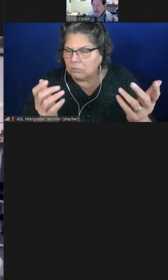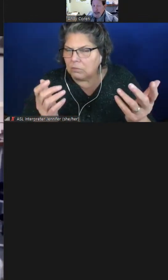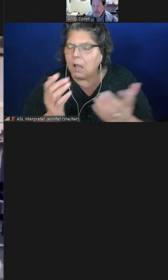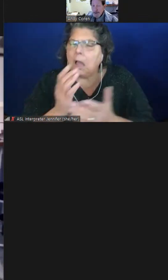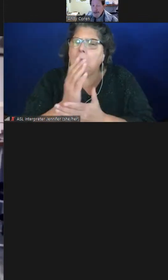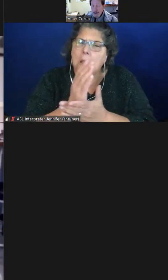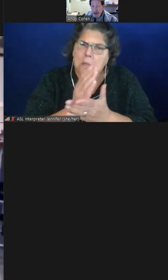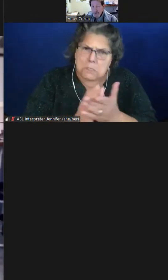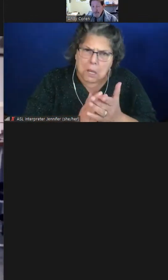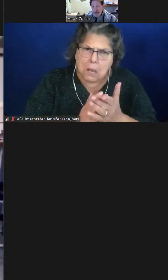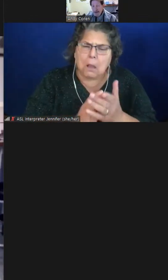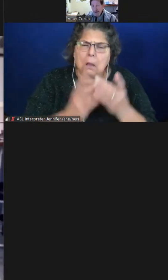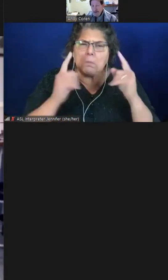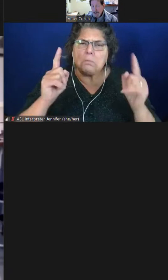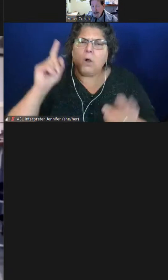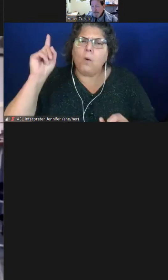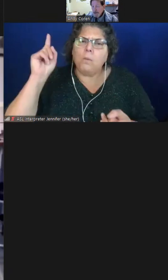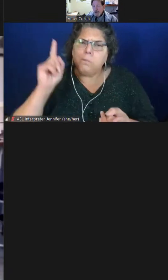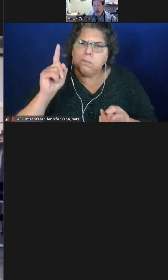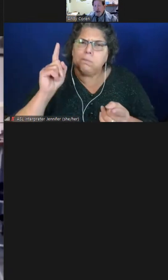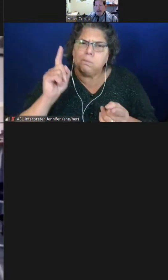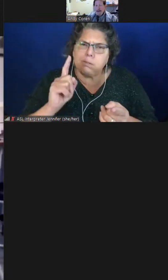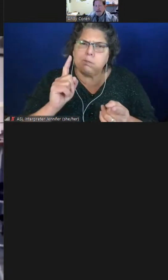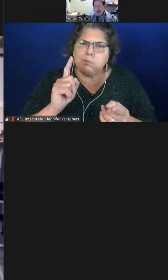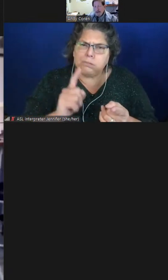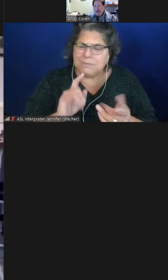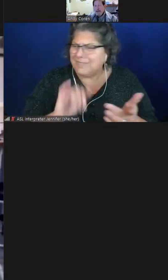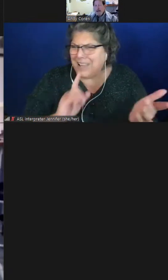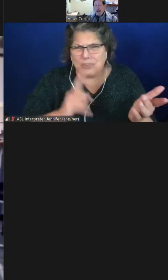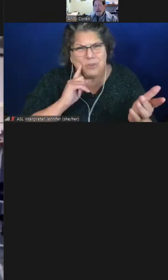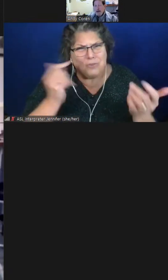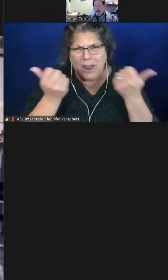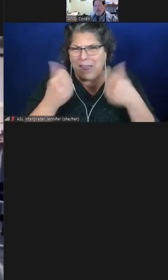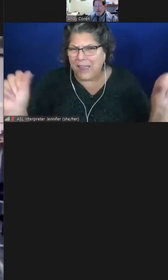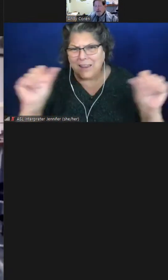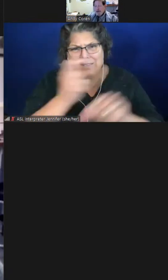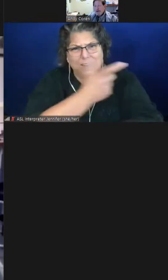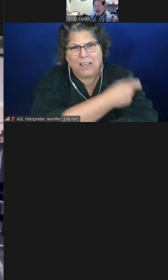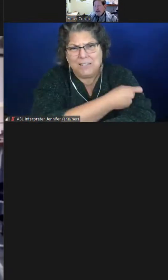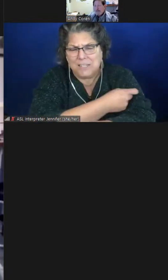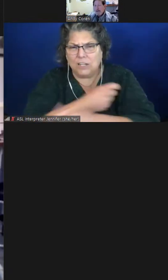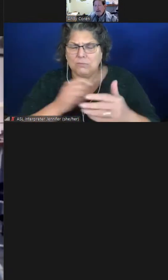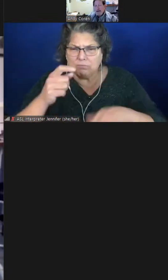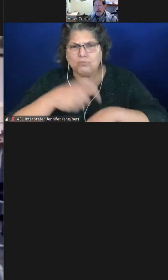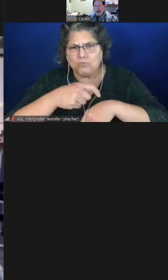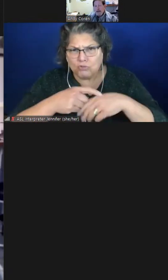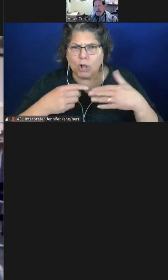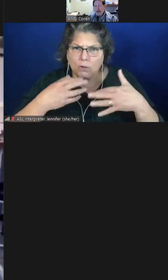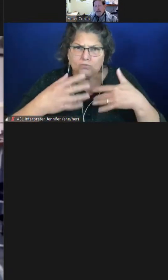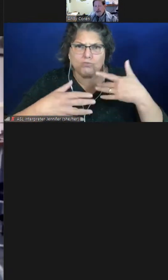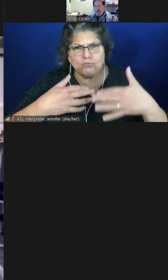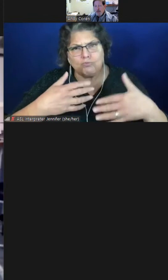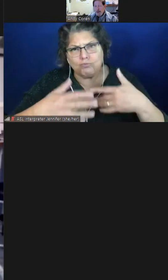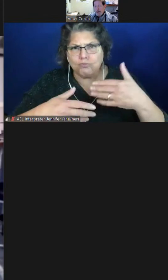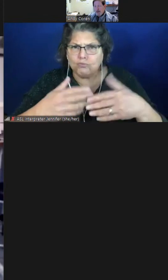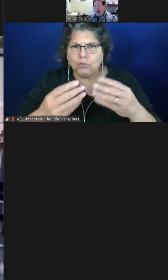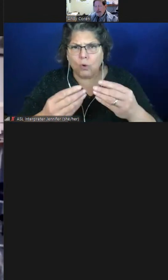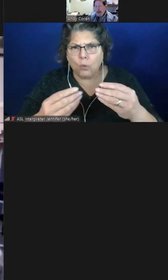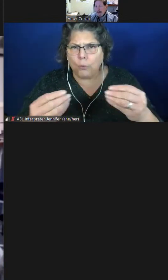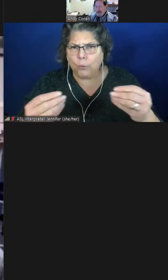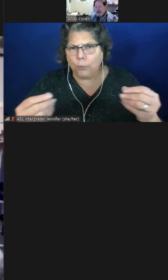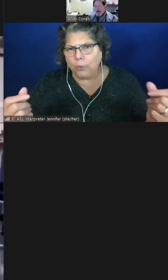waning of the efficacy of the vaccines. That happens with all vaccines over a period of time. And so